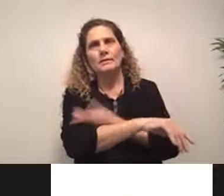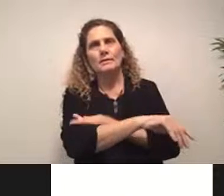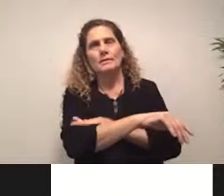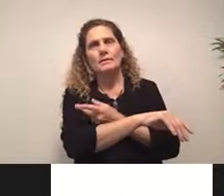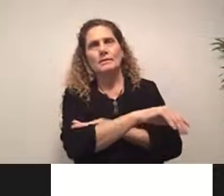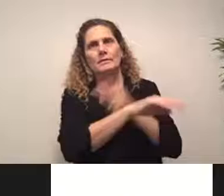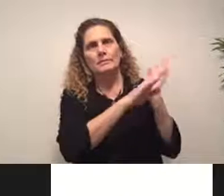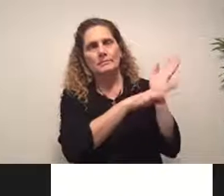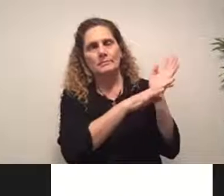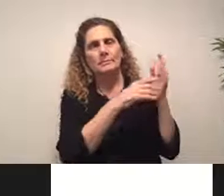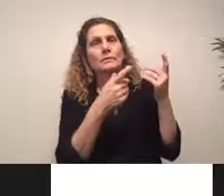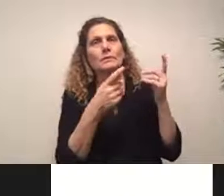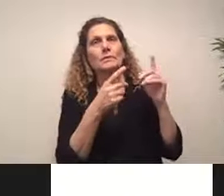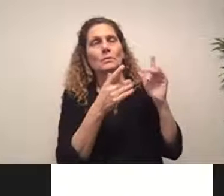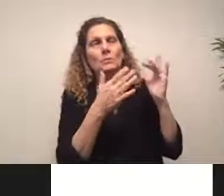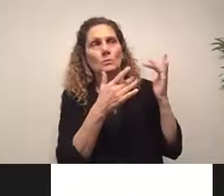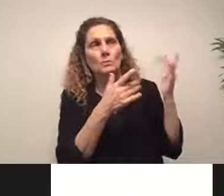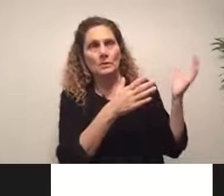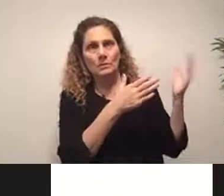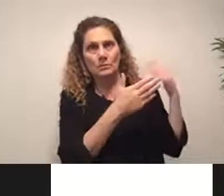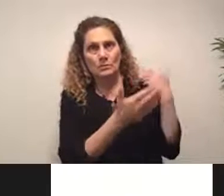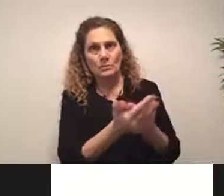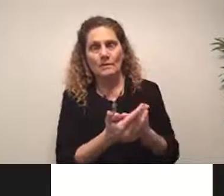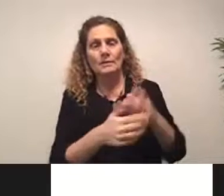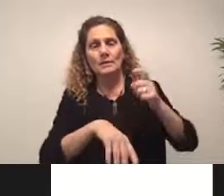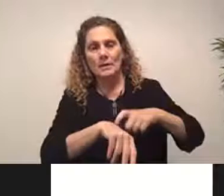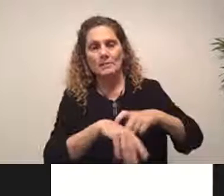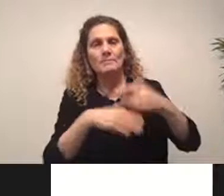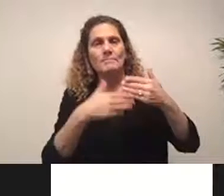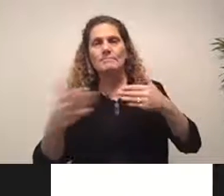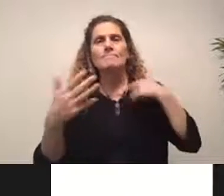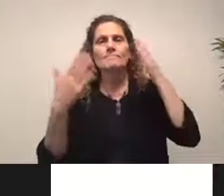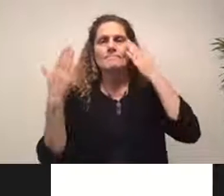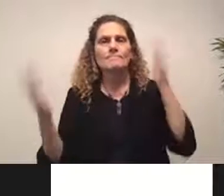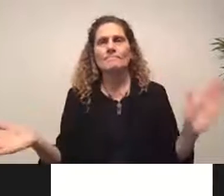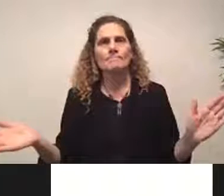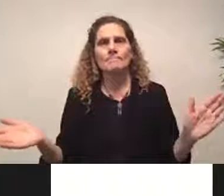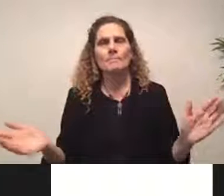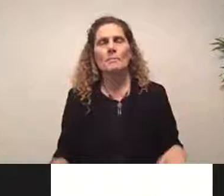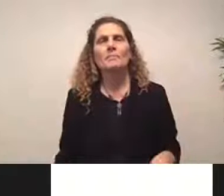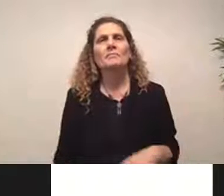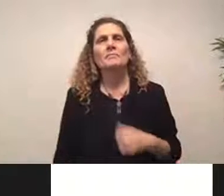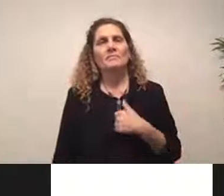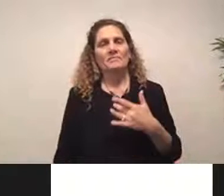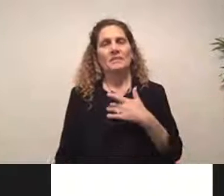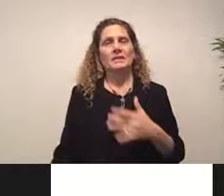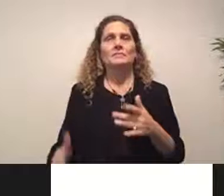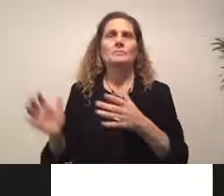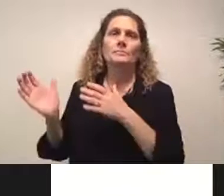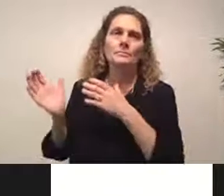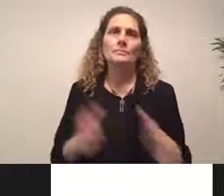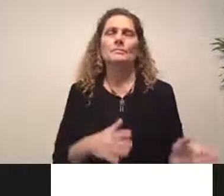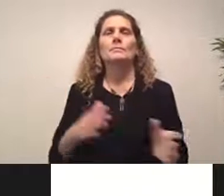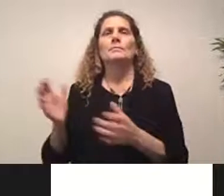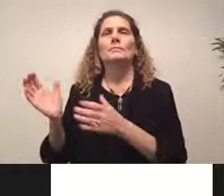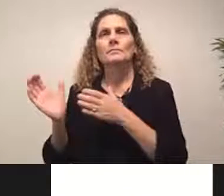a bit. So that said, it seems likely that each of these groups should likely be offered vaccine between now and the spring, with some